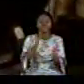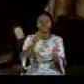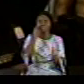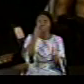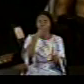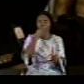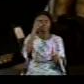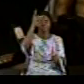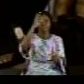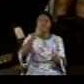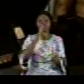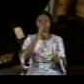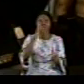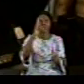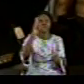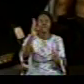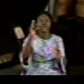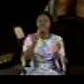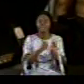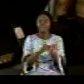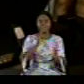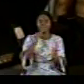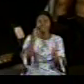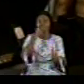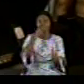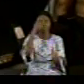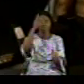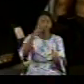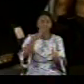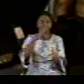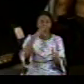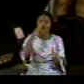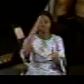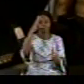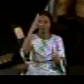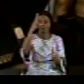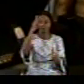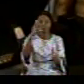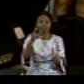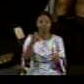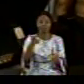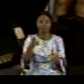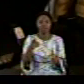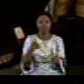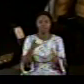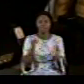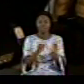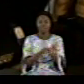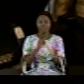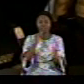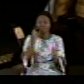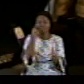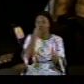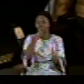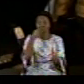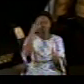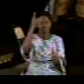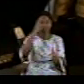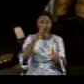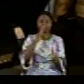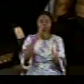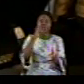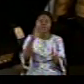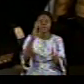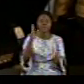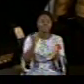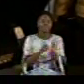are. That is who you are. That is who you are. That